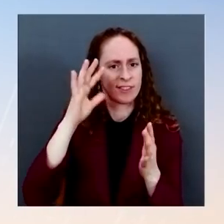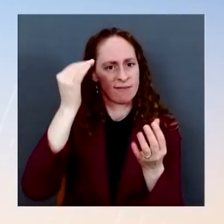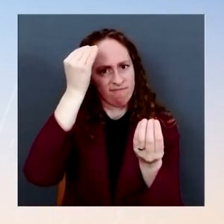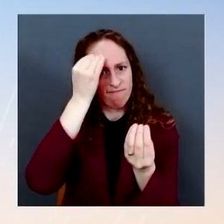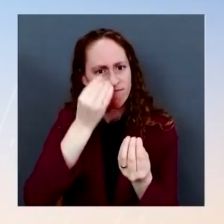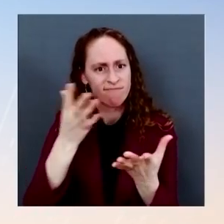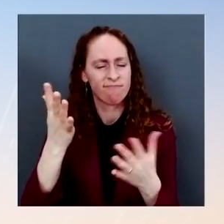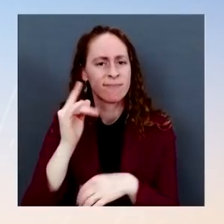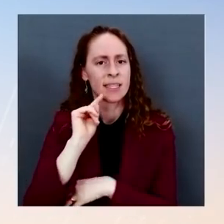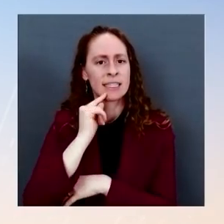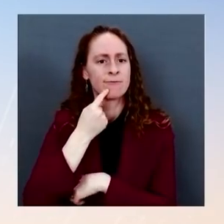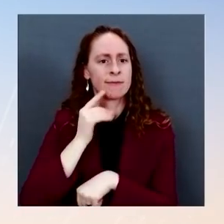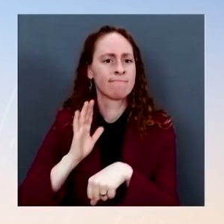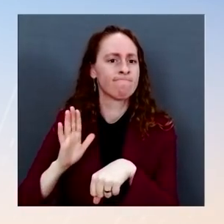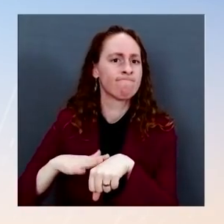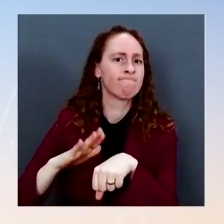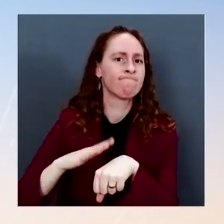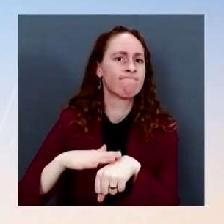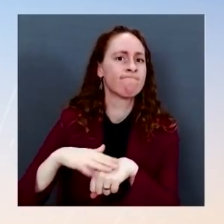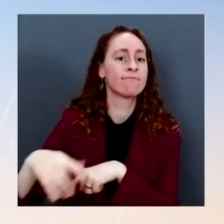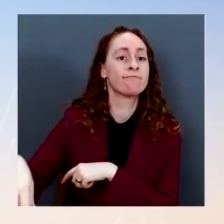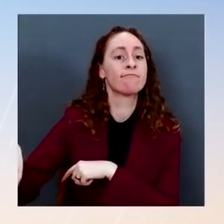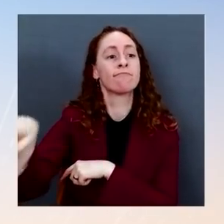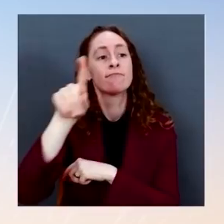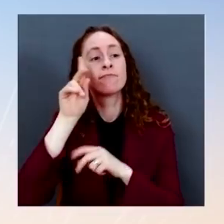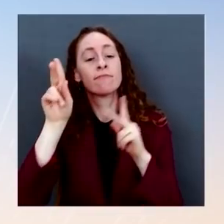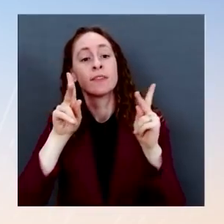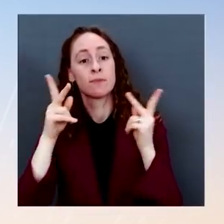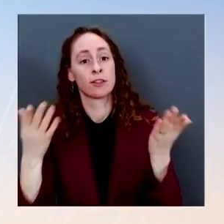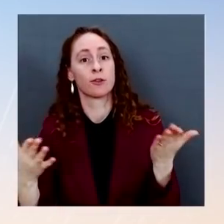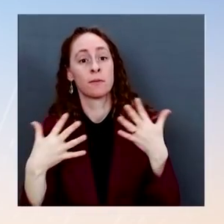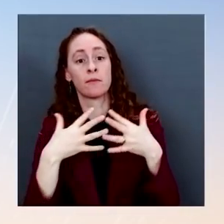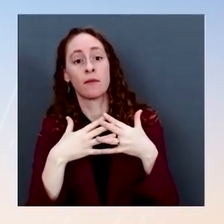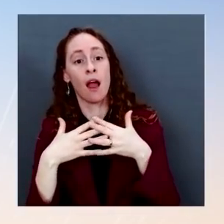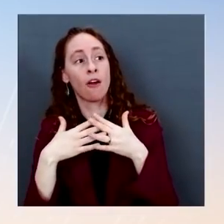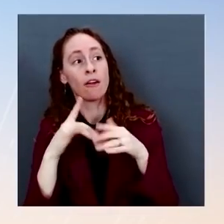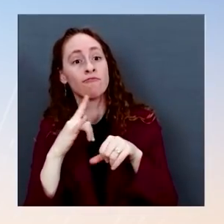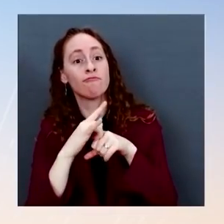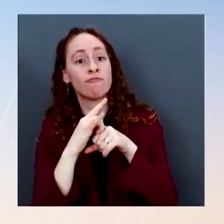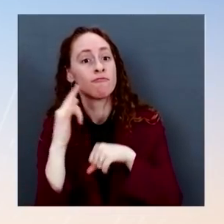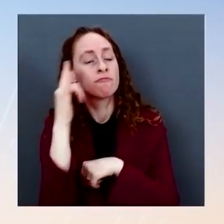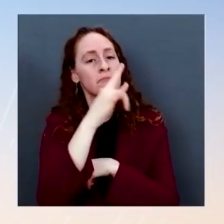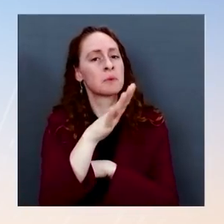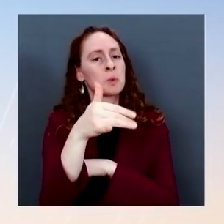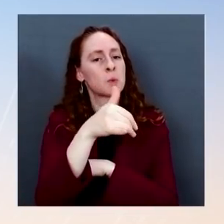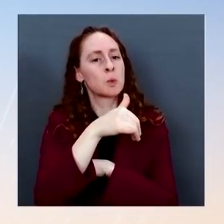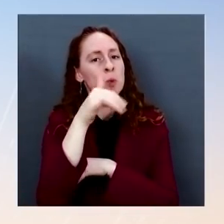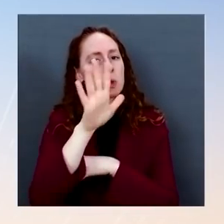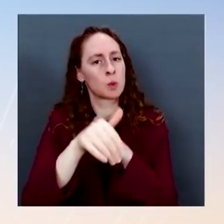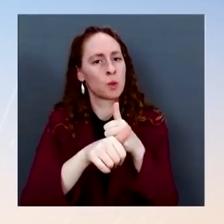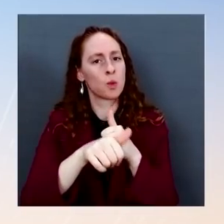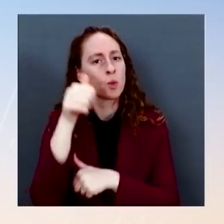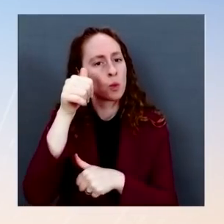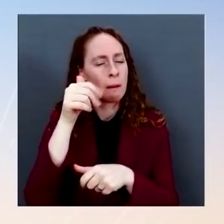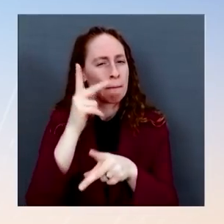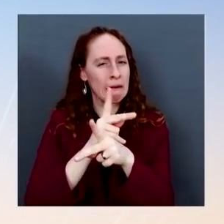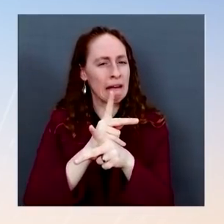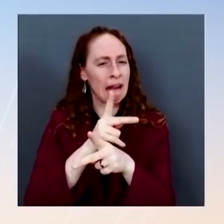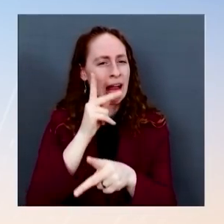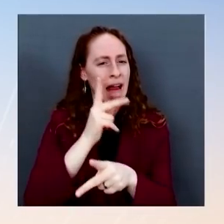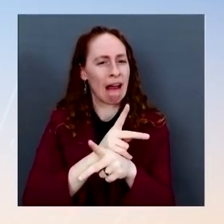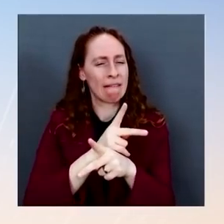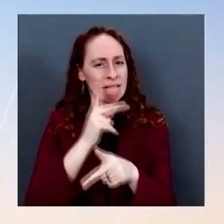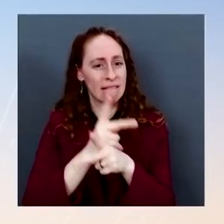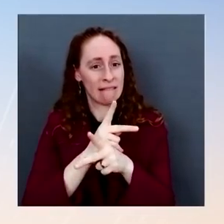an assessment of air defense needs in Ukraine. Obviously, you've said you're monitoring this. Is U.S. intelligence picking up something